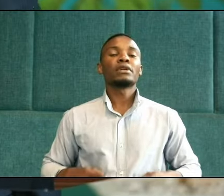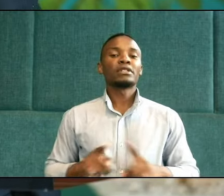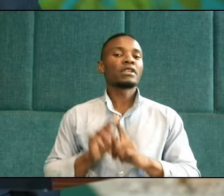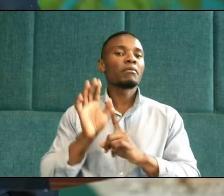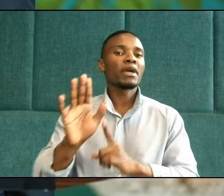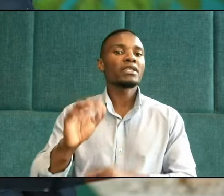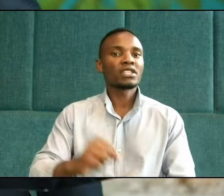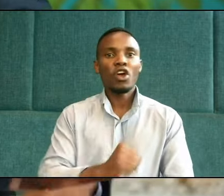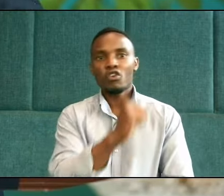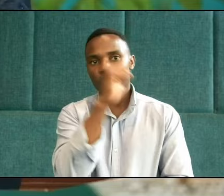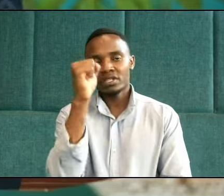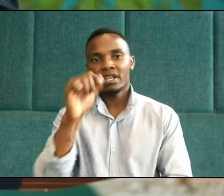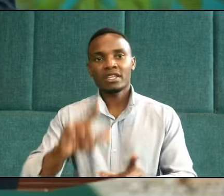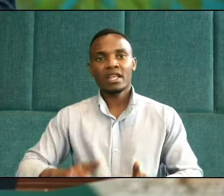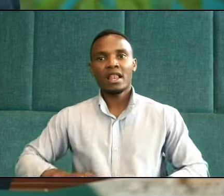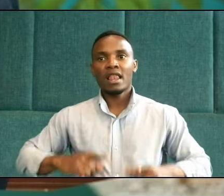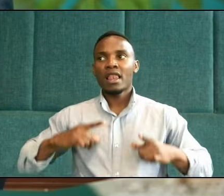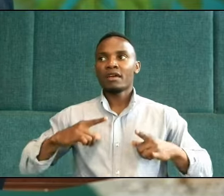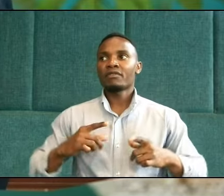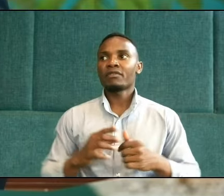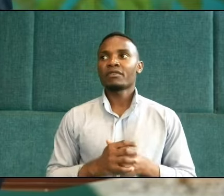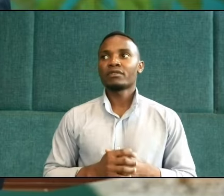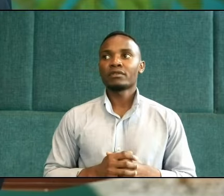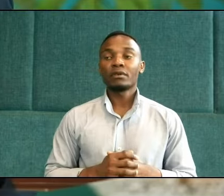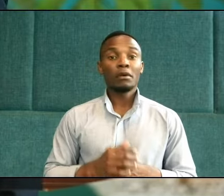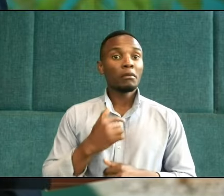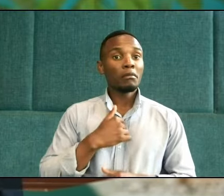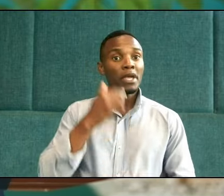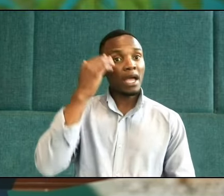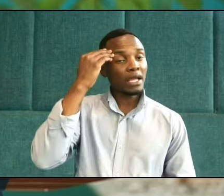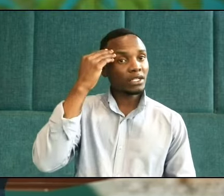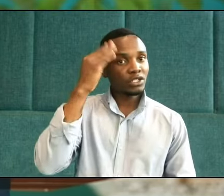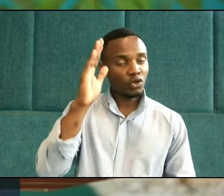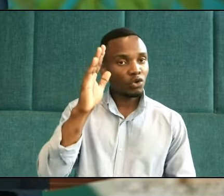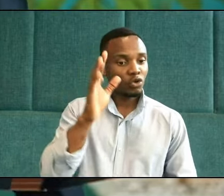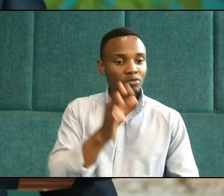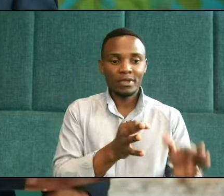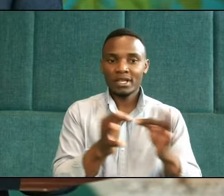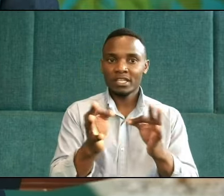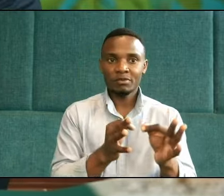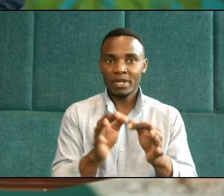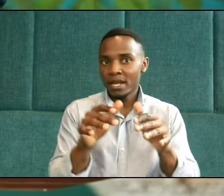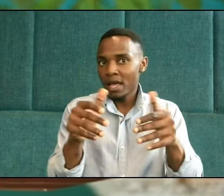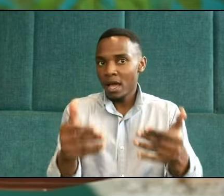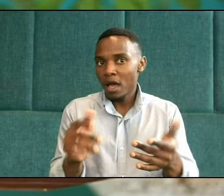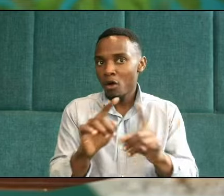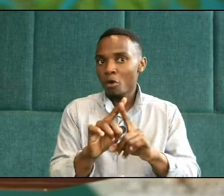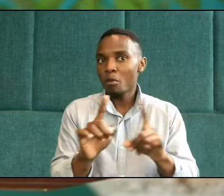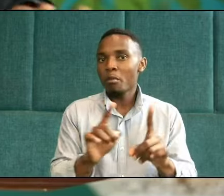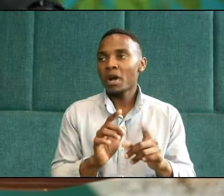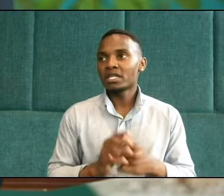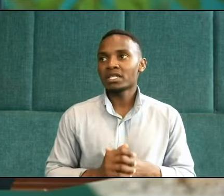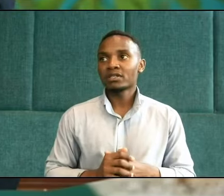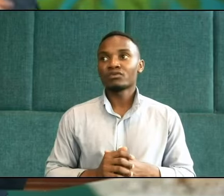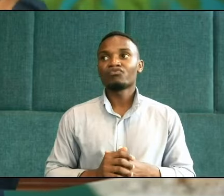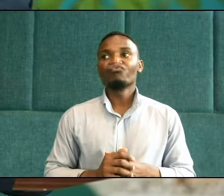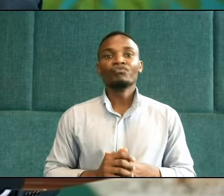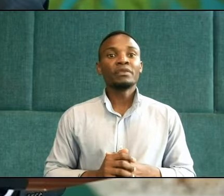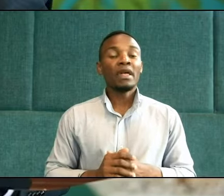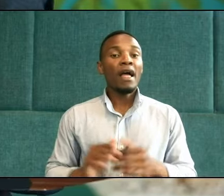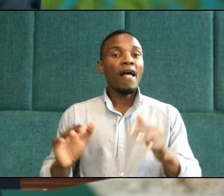life. I don't know how I can explain this, but the climax of